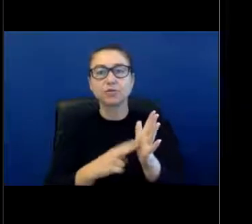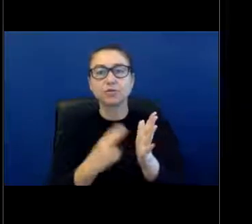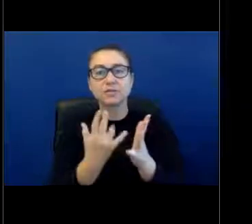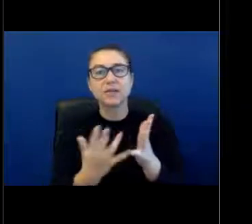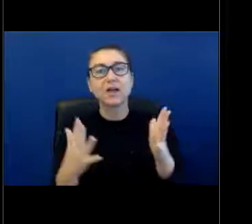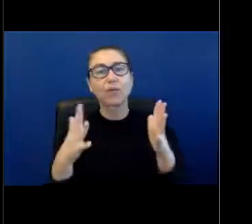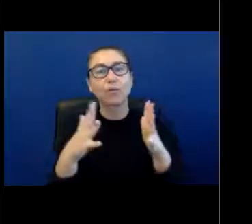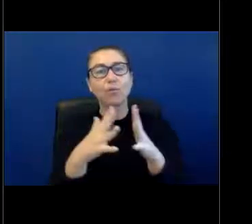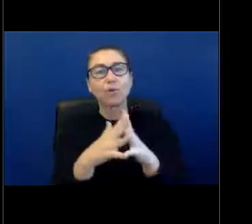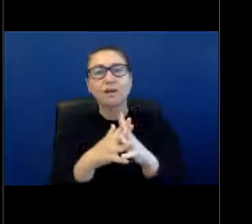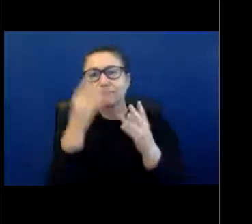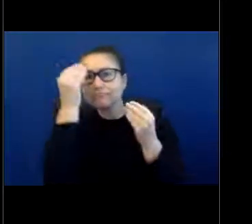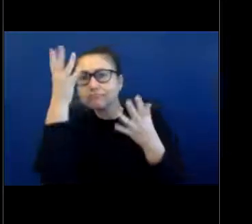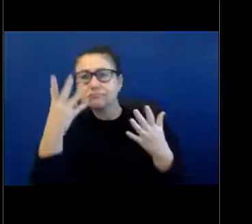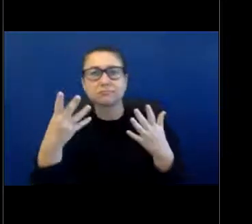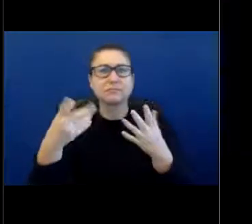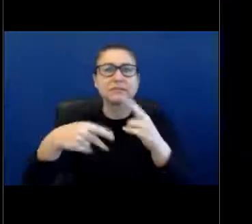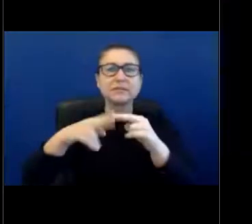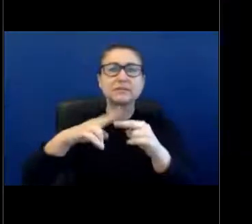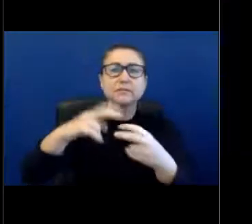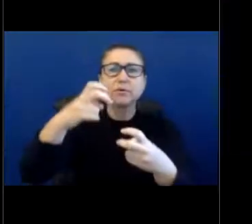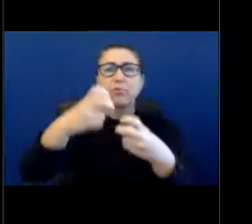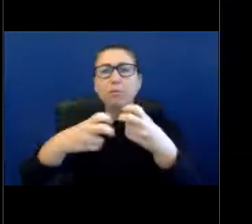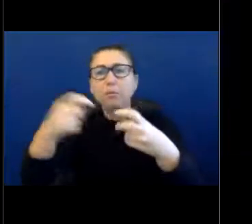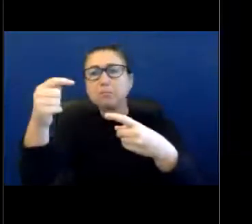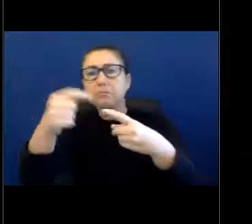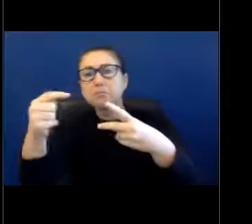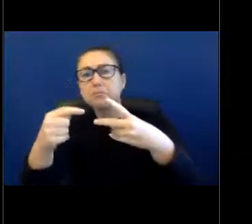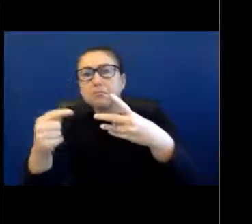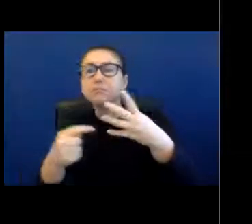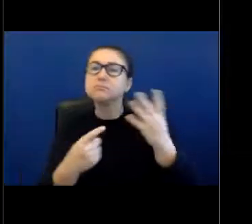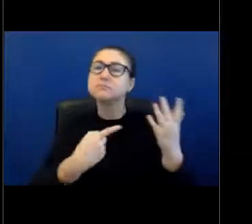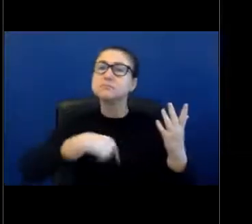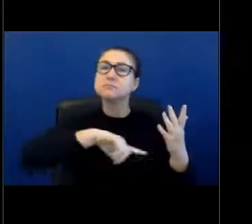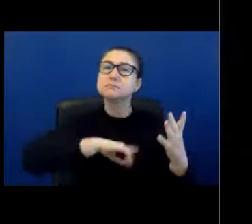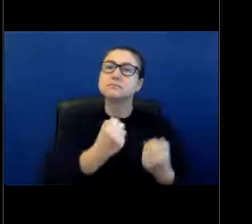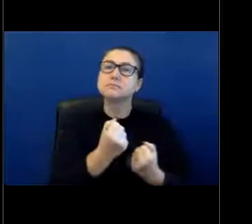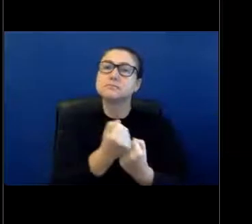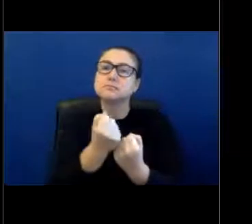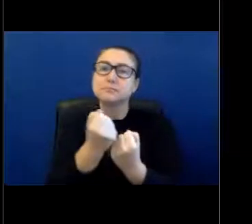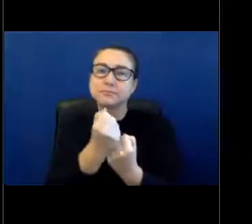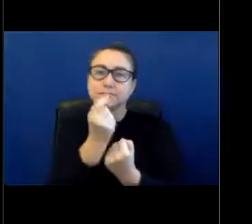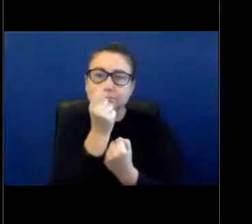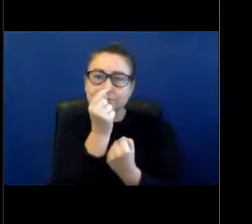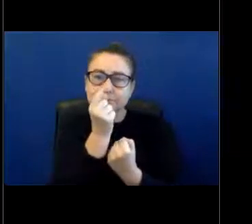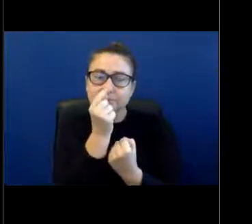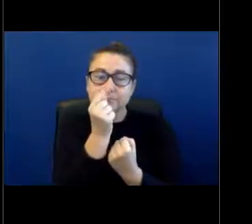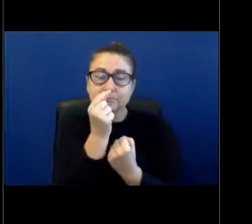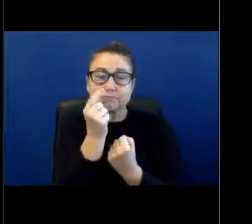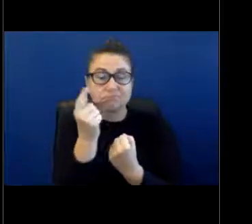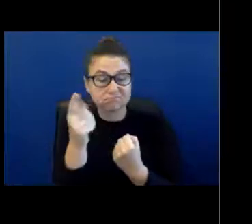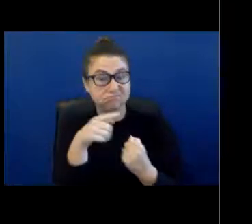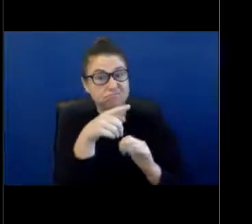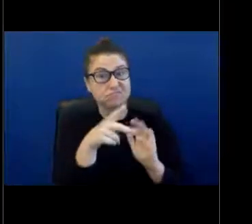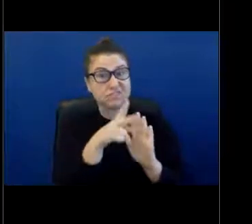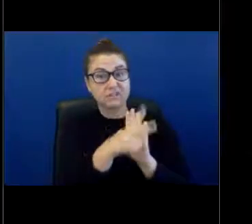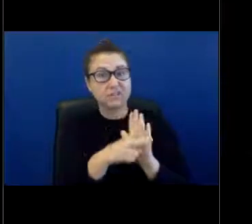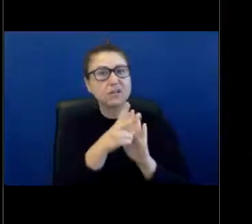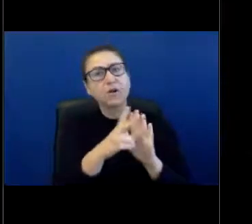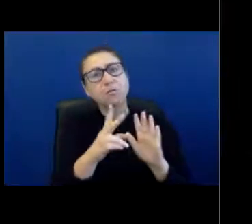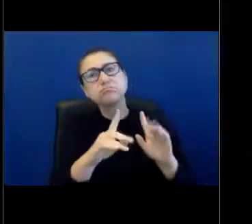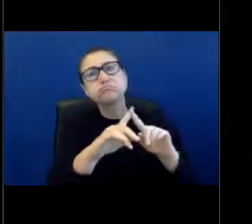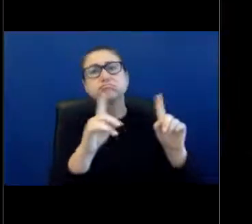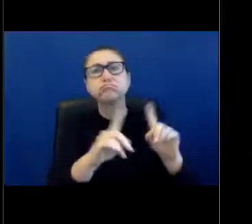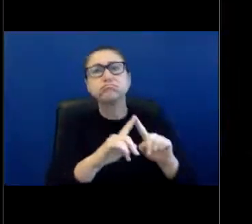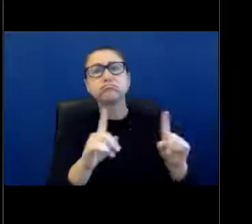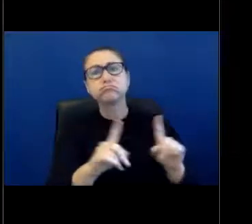of the types of legal problems that Legal Aid New South Wales can help with, which, as you can see, there are many of them, and how